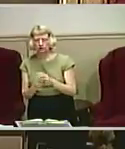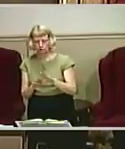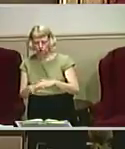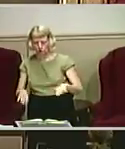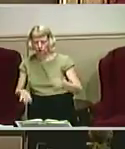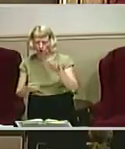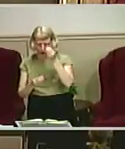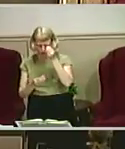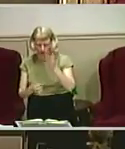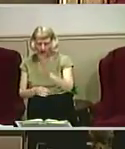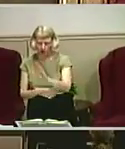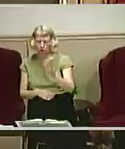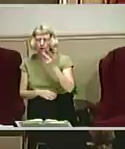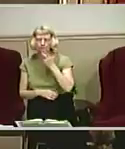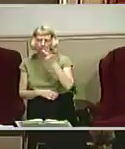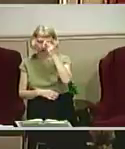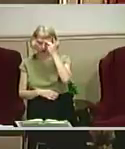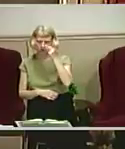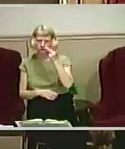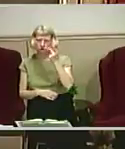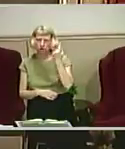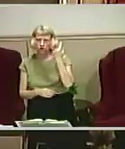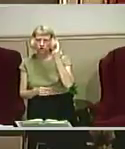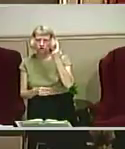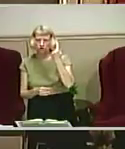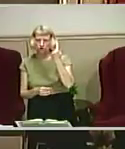Children, obey your parents.